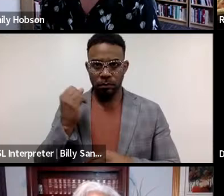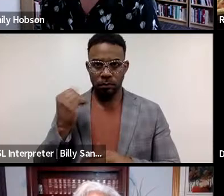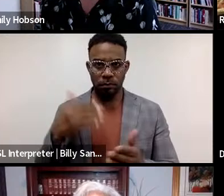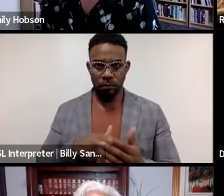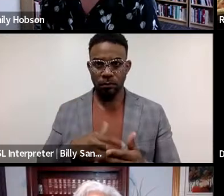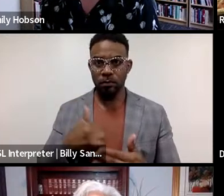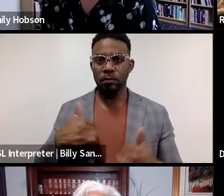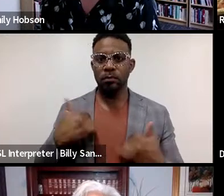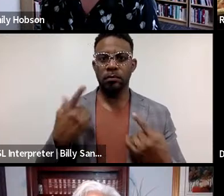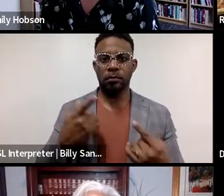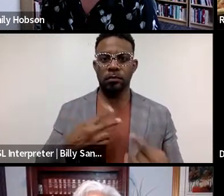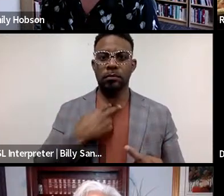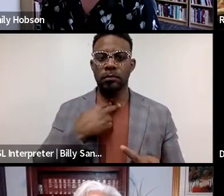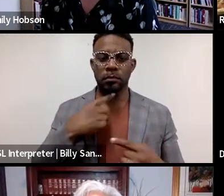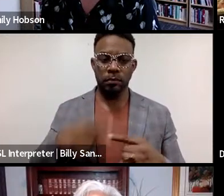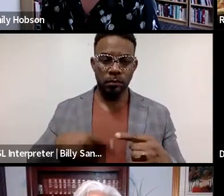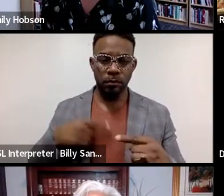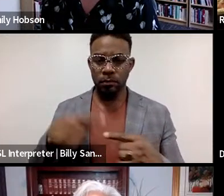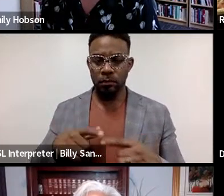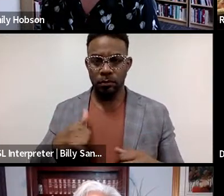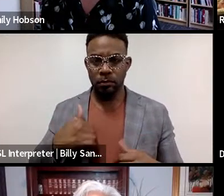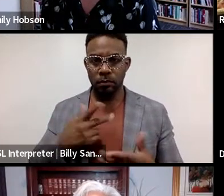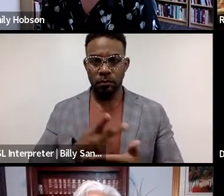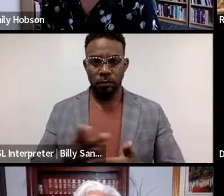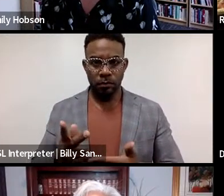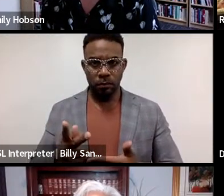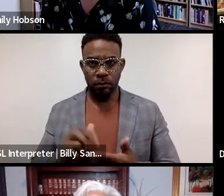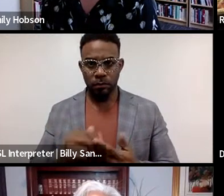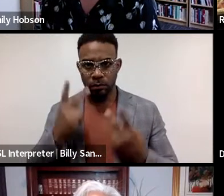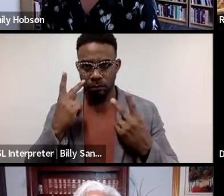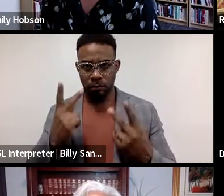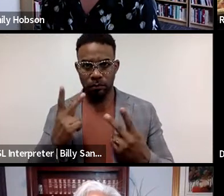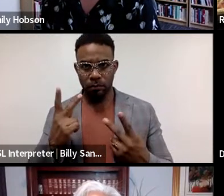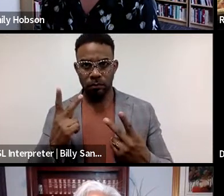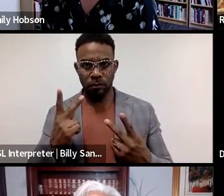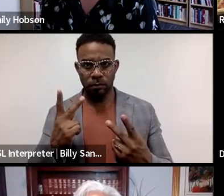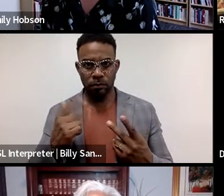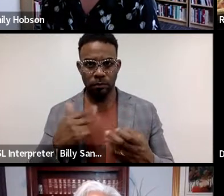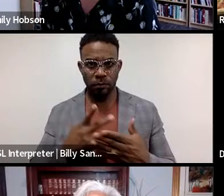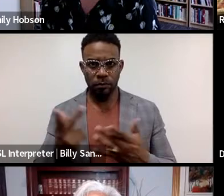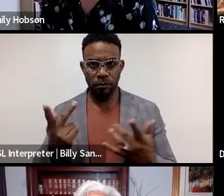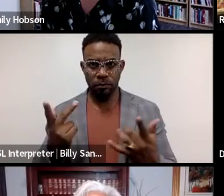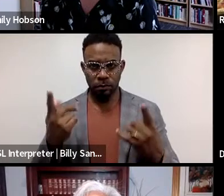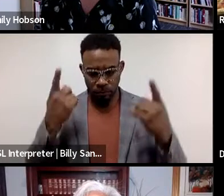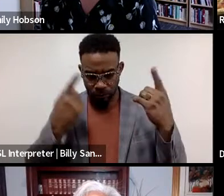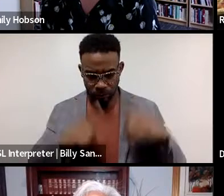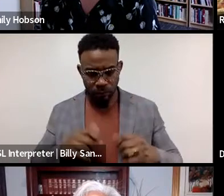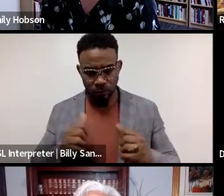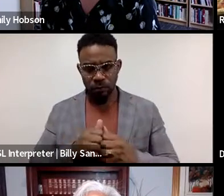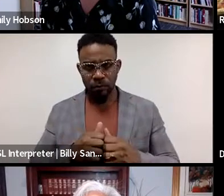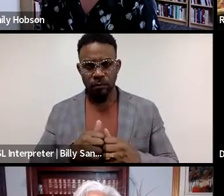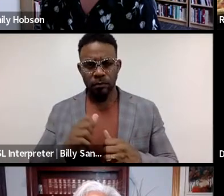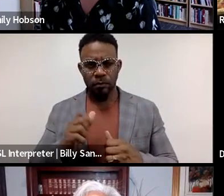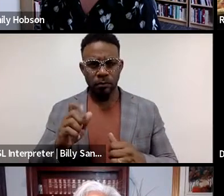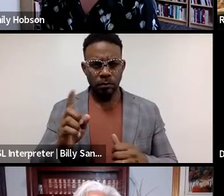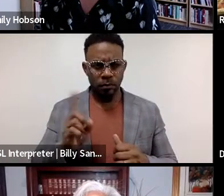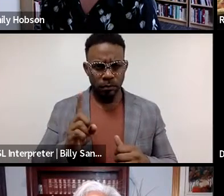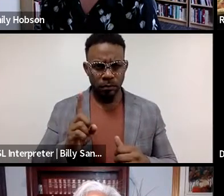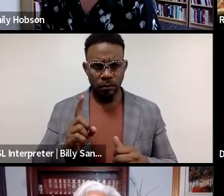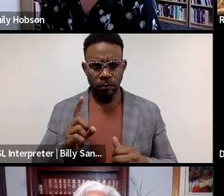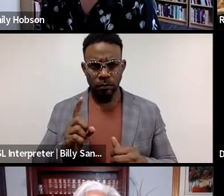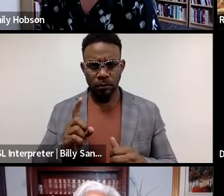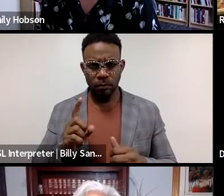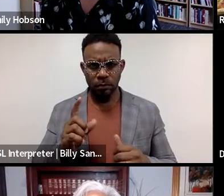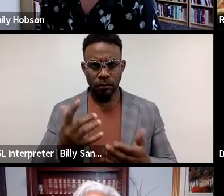against. And we have been stuck in this cycle where we have failed to see, we have failed to come to terms with where